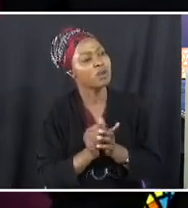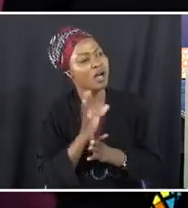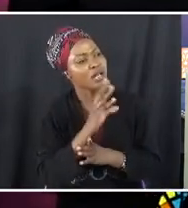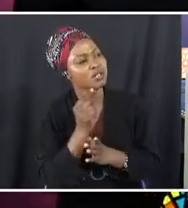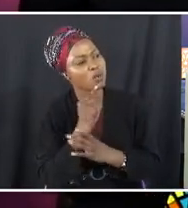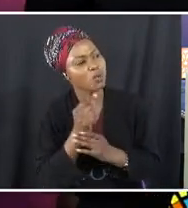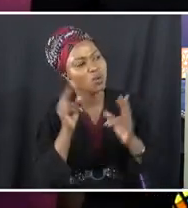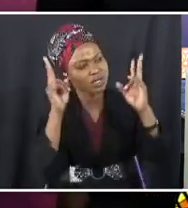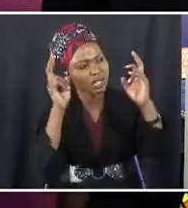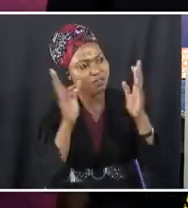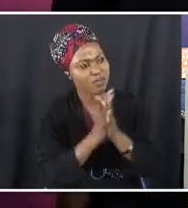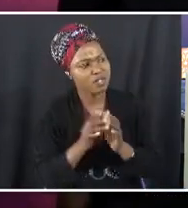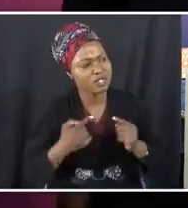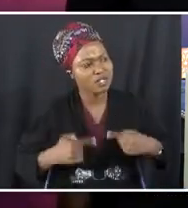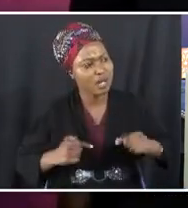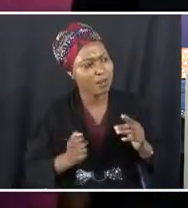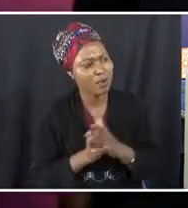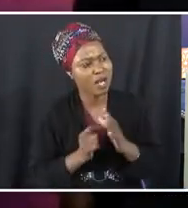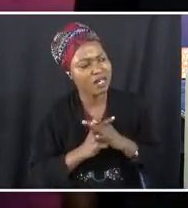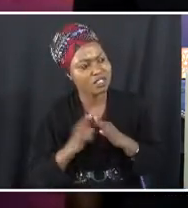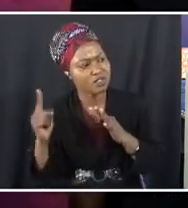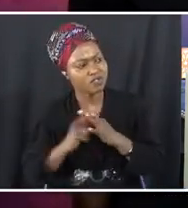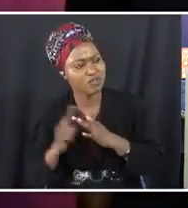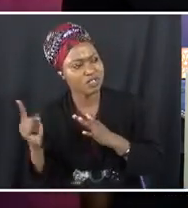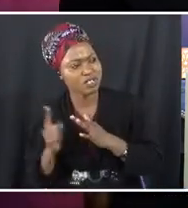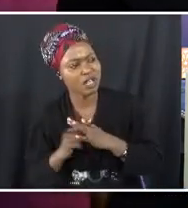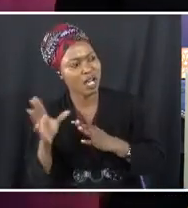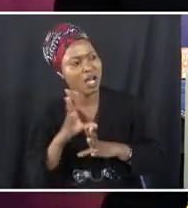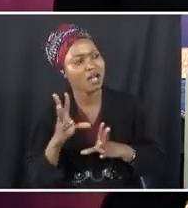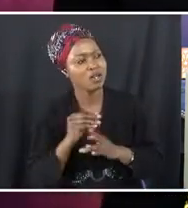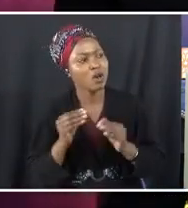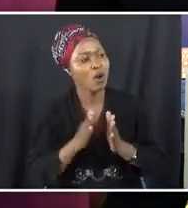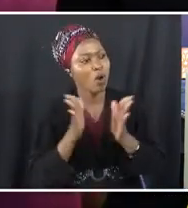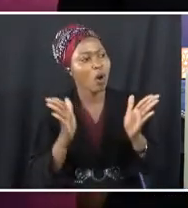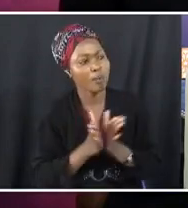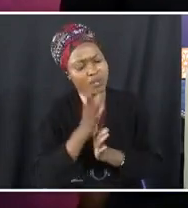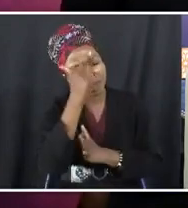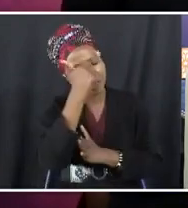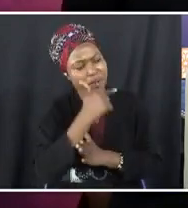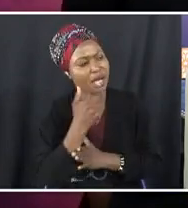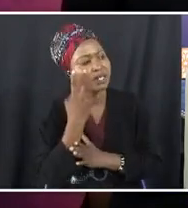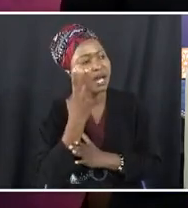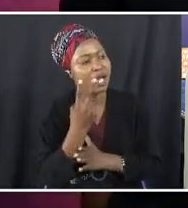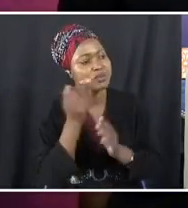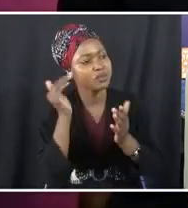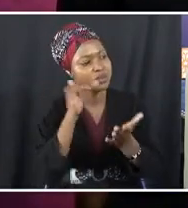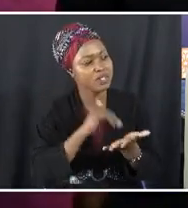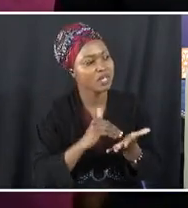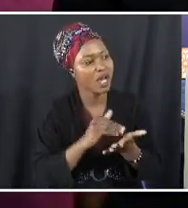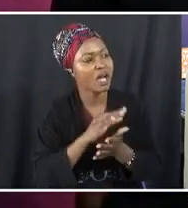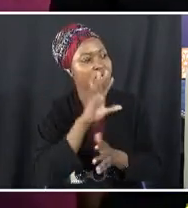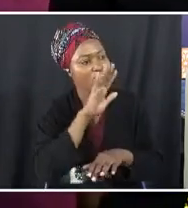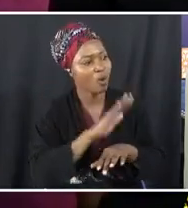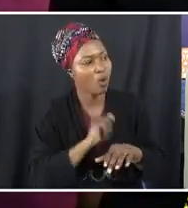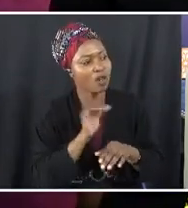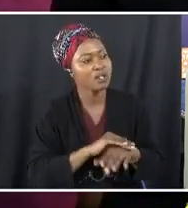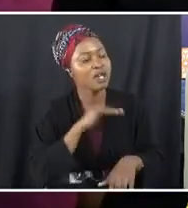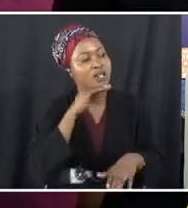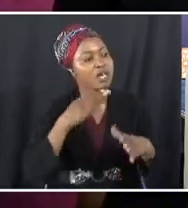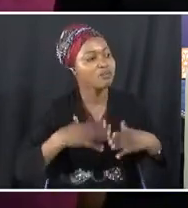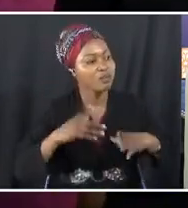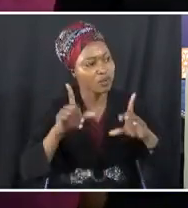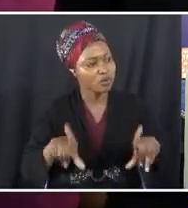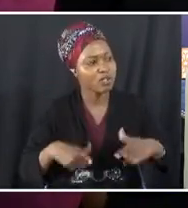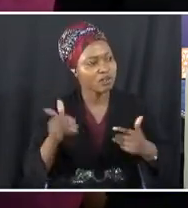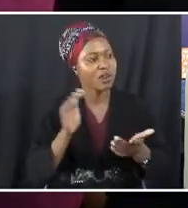made devils tremble and diseases flee, who opened blind eyes and called forth the dead to